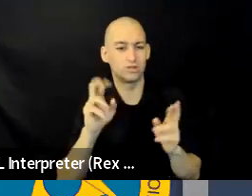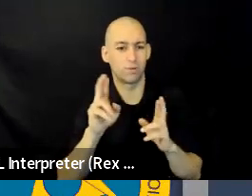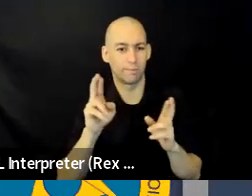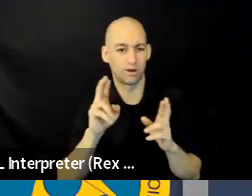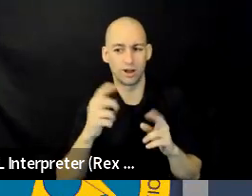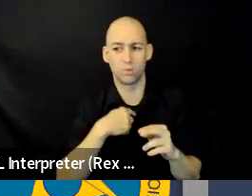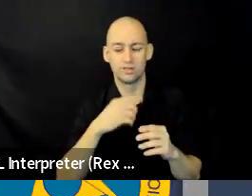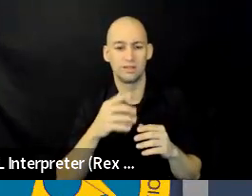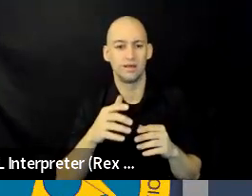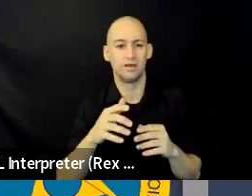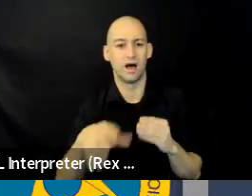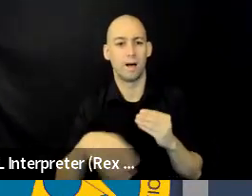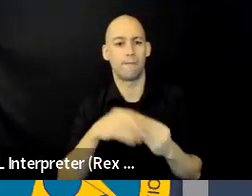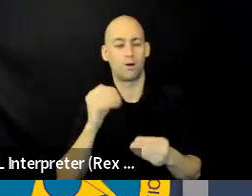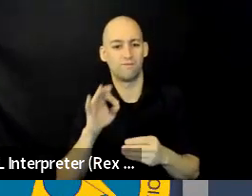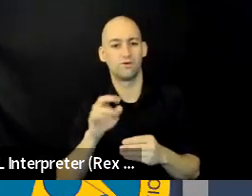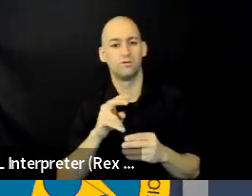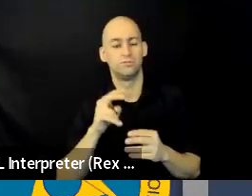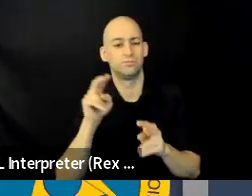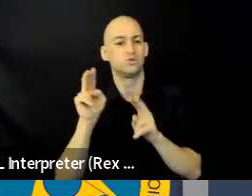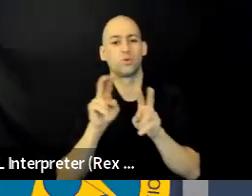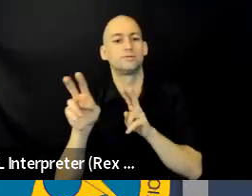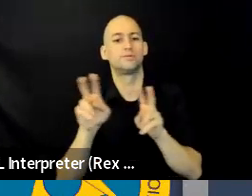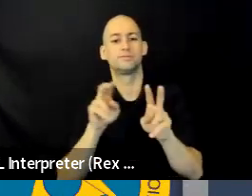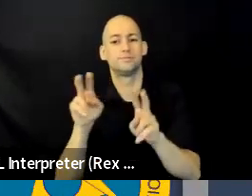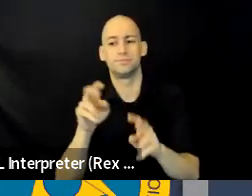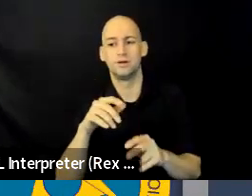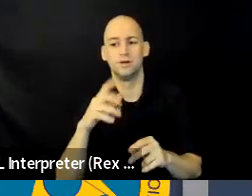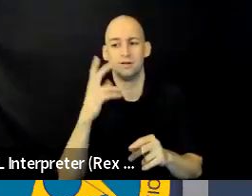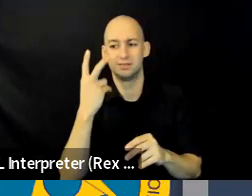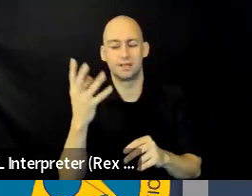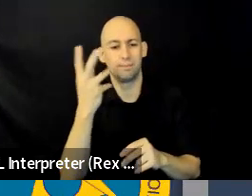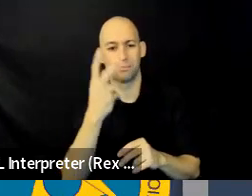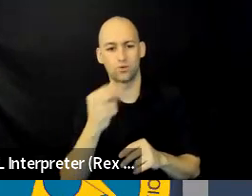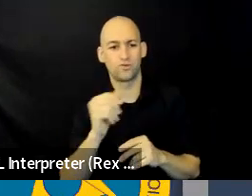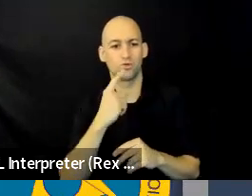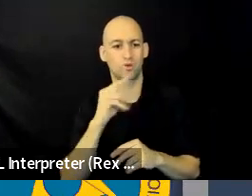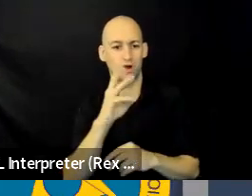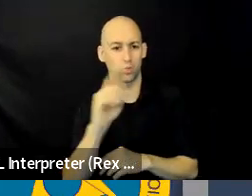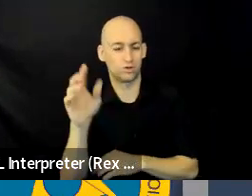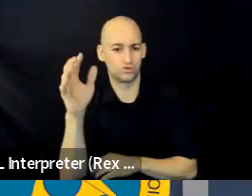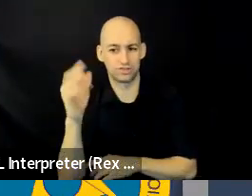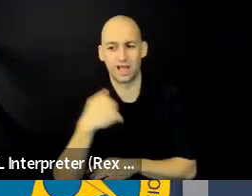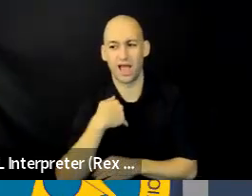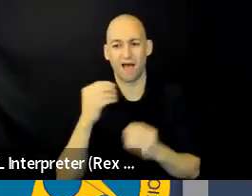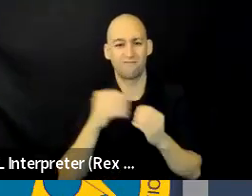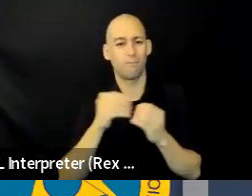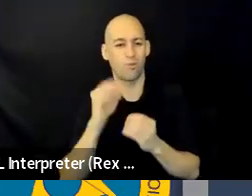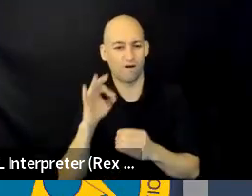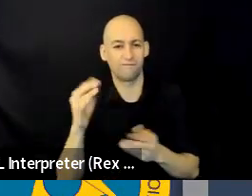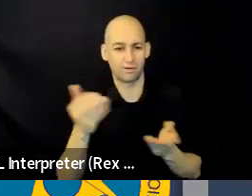the amount of tourists coming up to see Chris's beautiful redwood trees, which we have more of in Humboldt County.